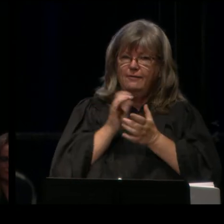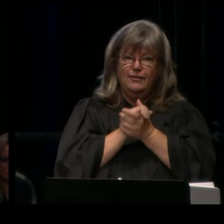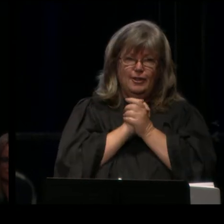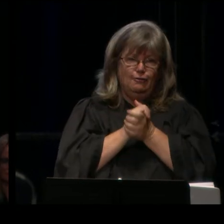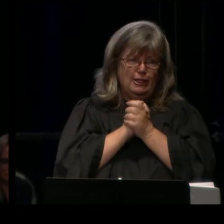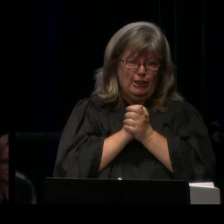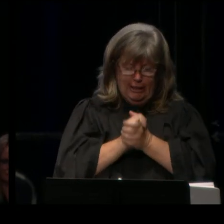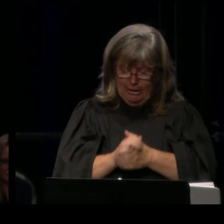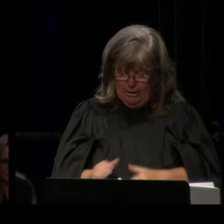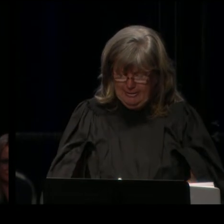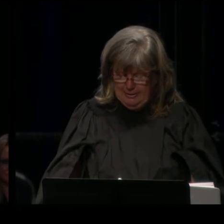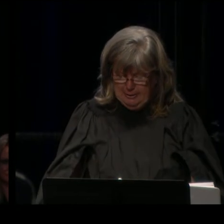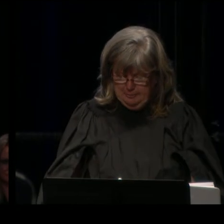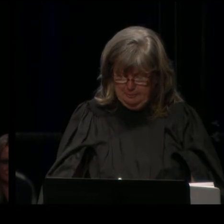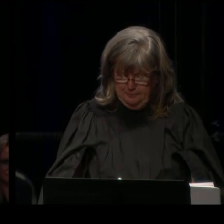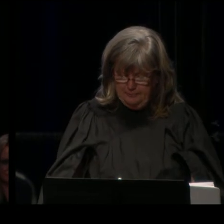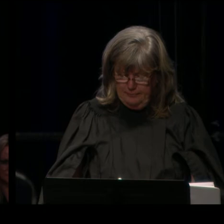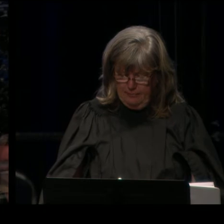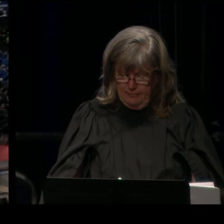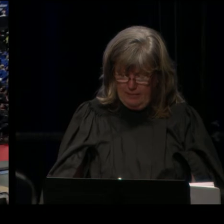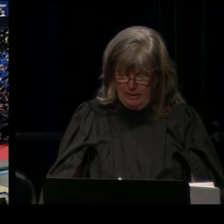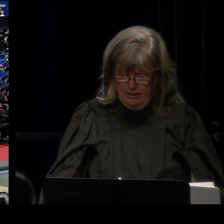Congratulations.